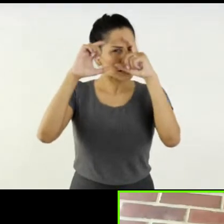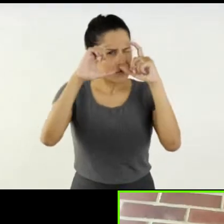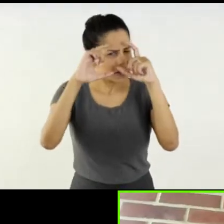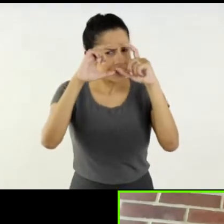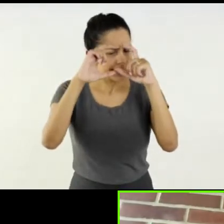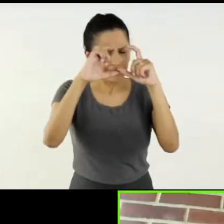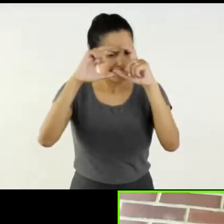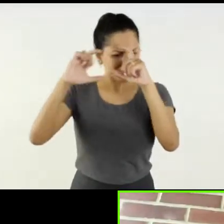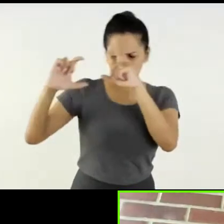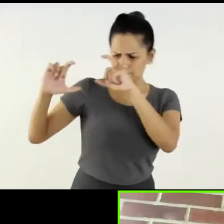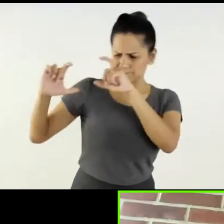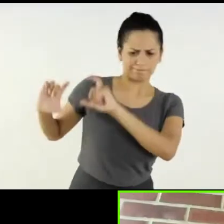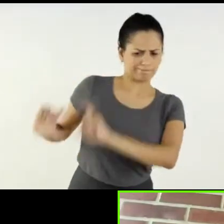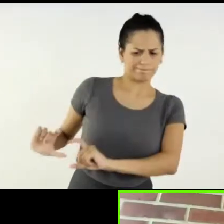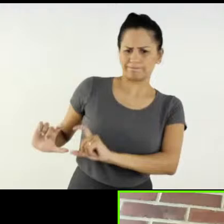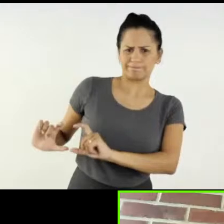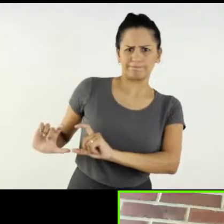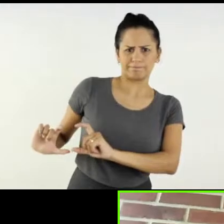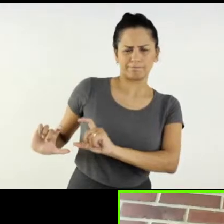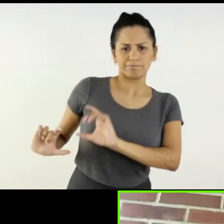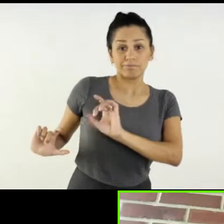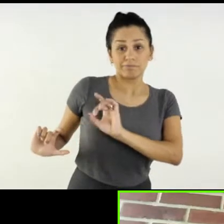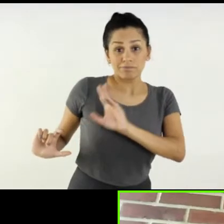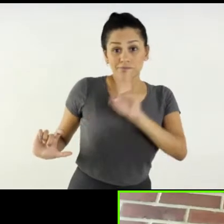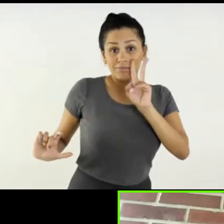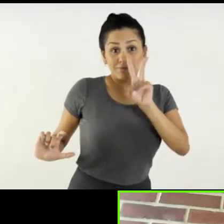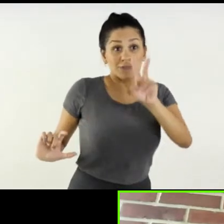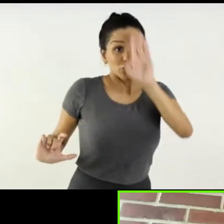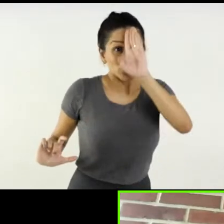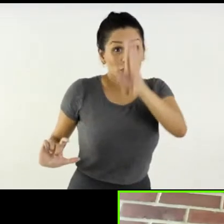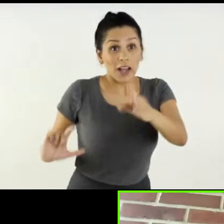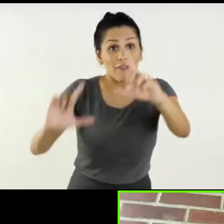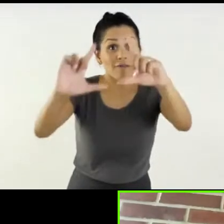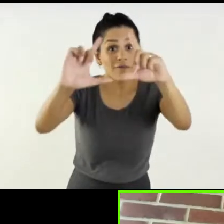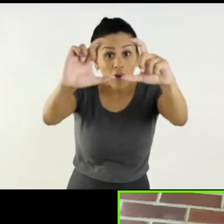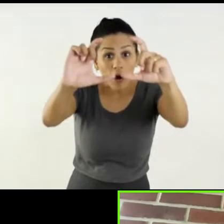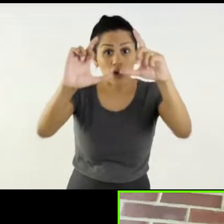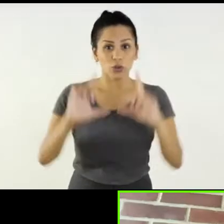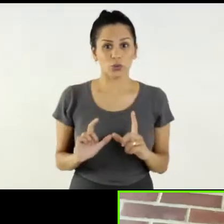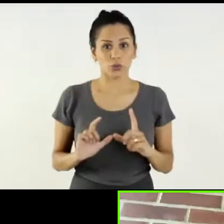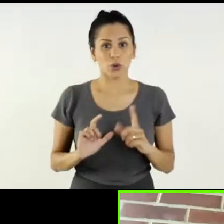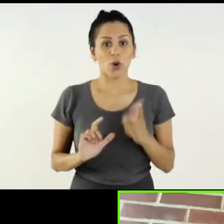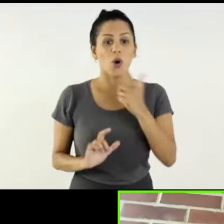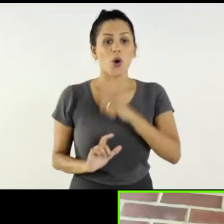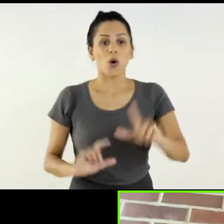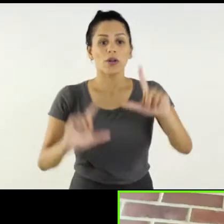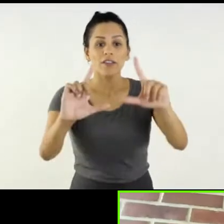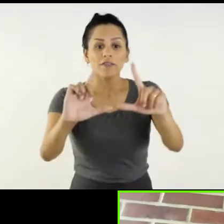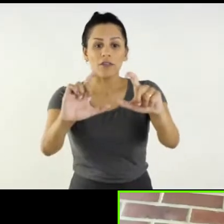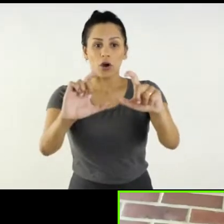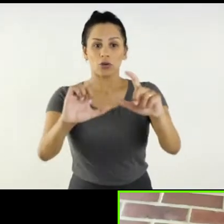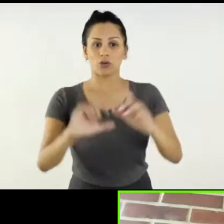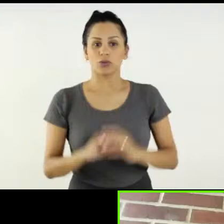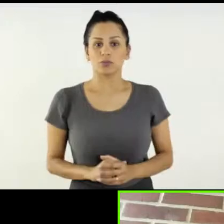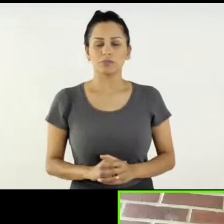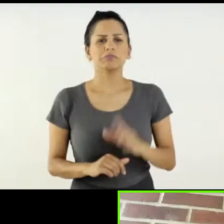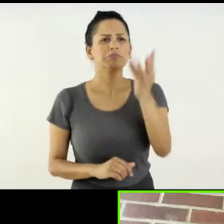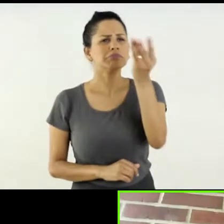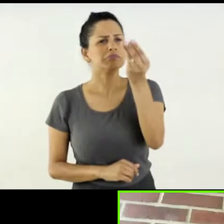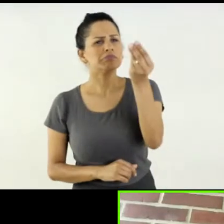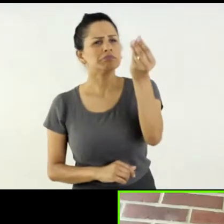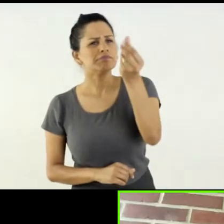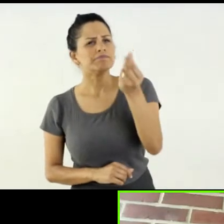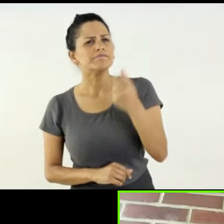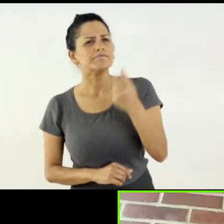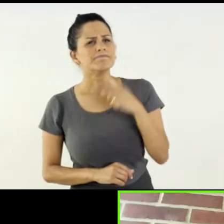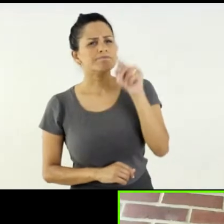itself as, you know, as something with texture and patina, as something with history that has circulated through different